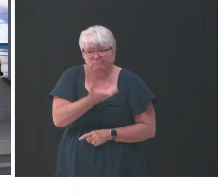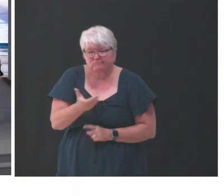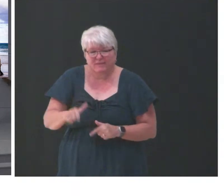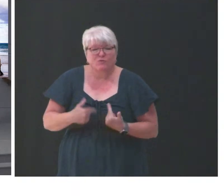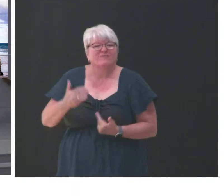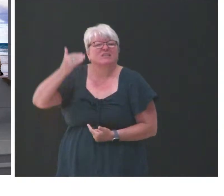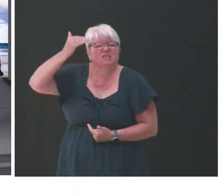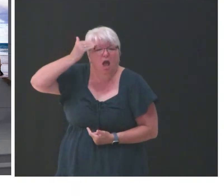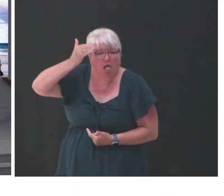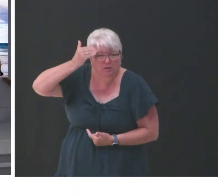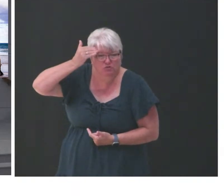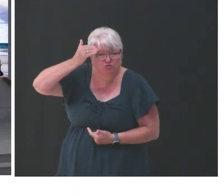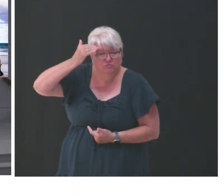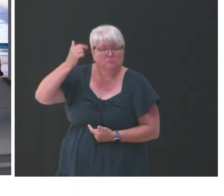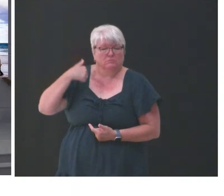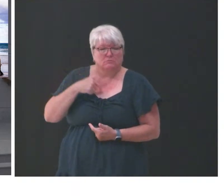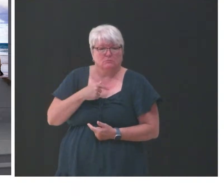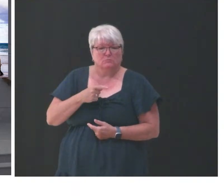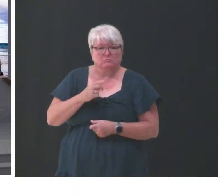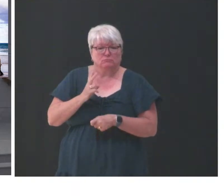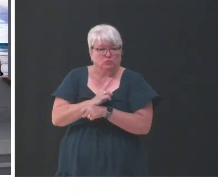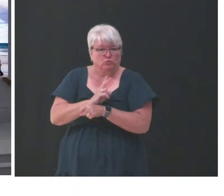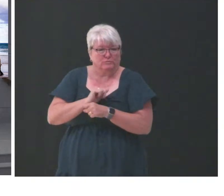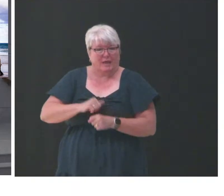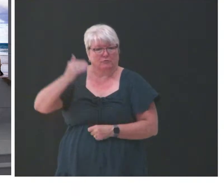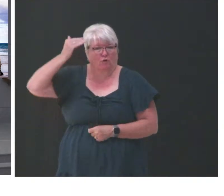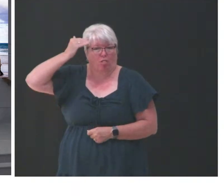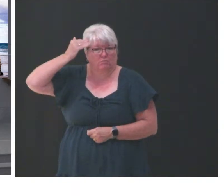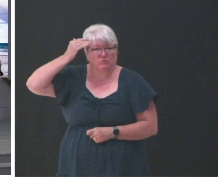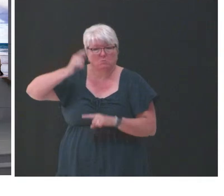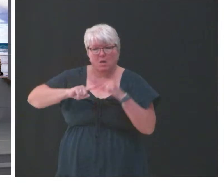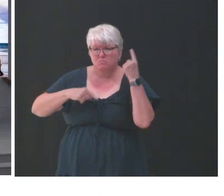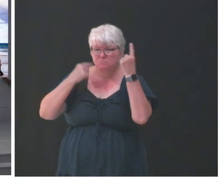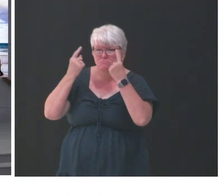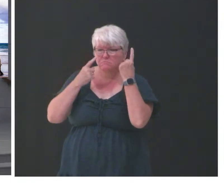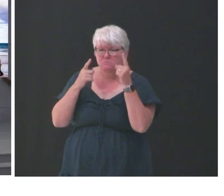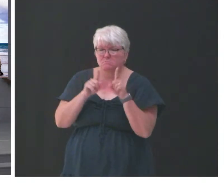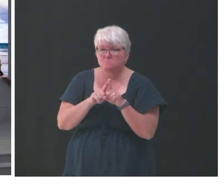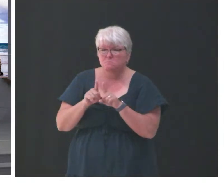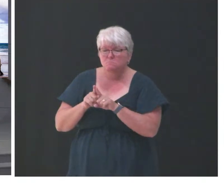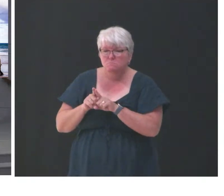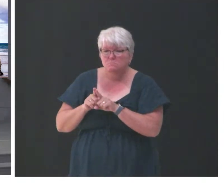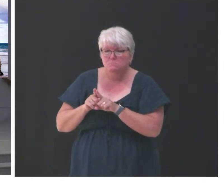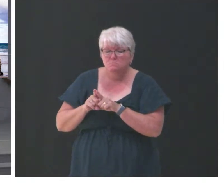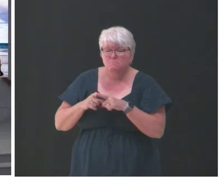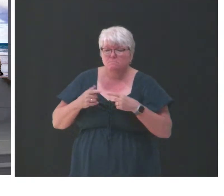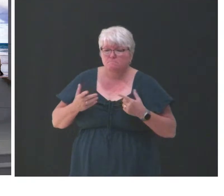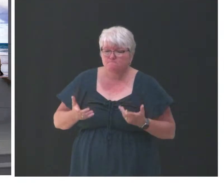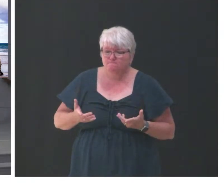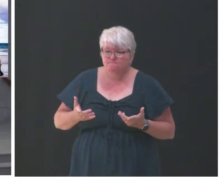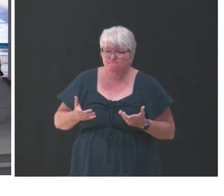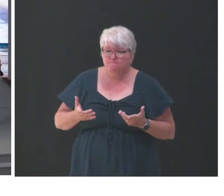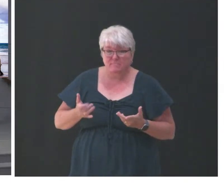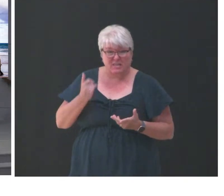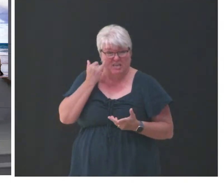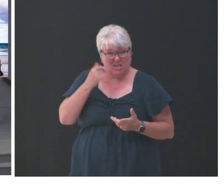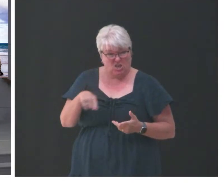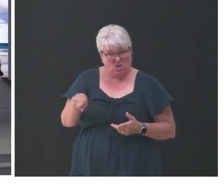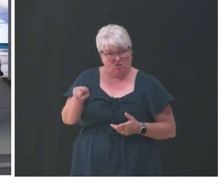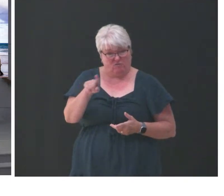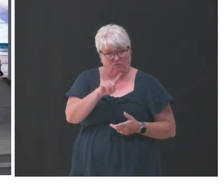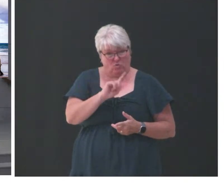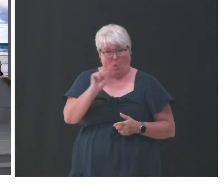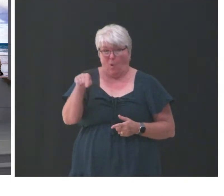have knowledge base that you work from. But I want you to think also about if you just have